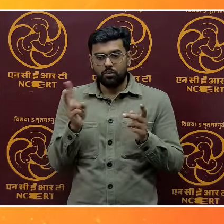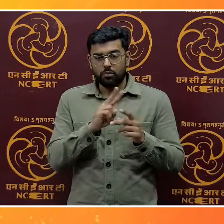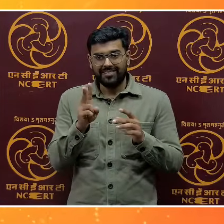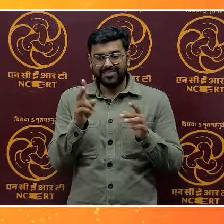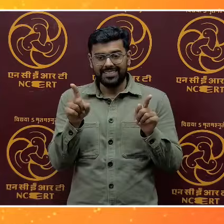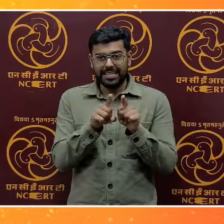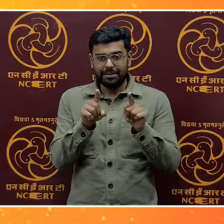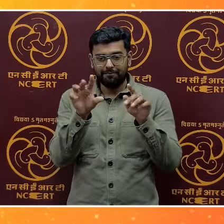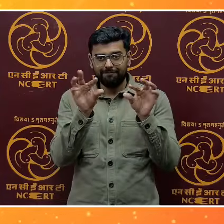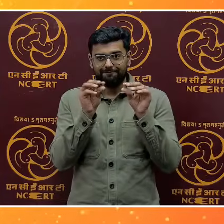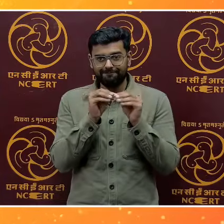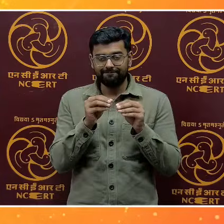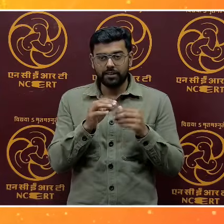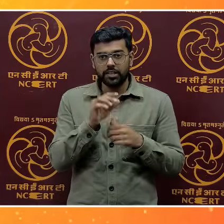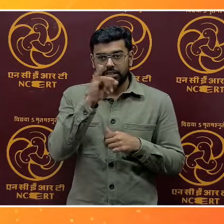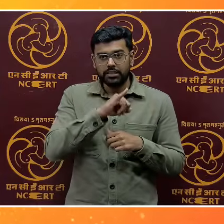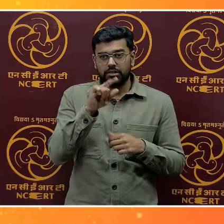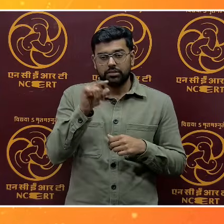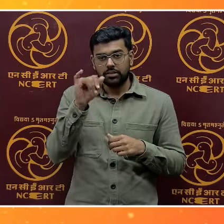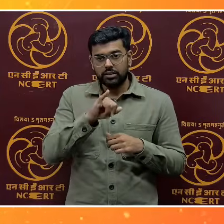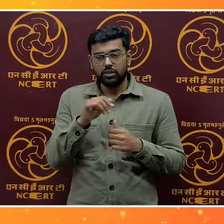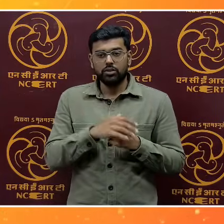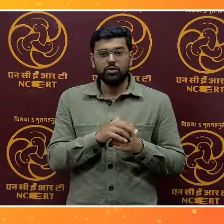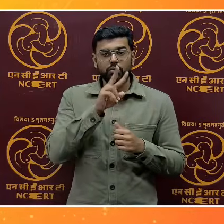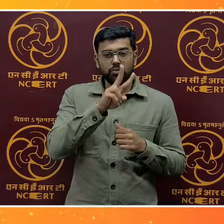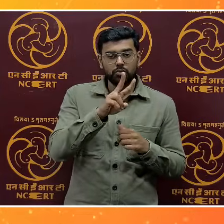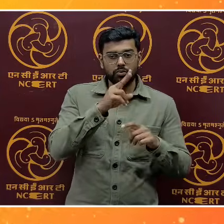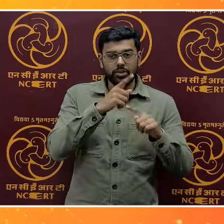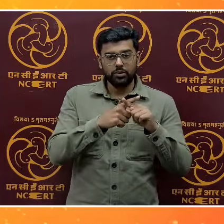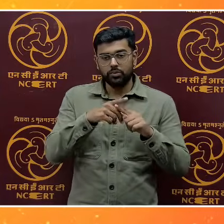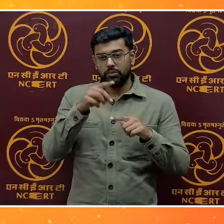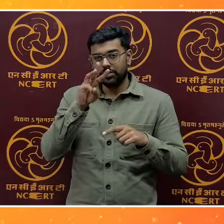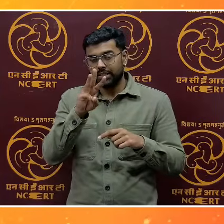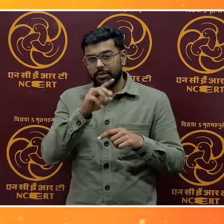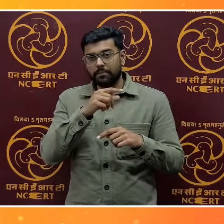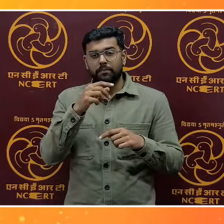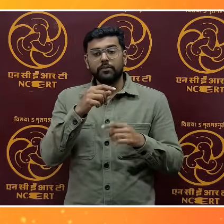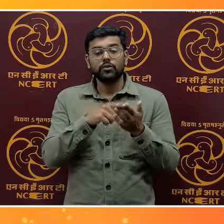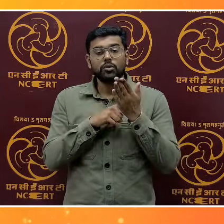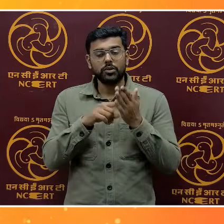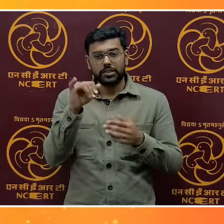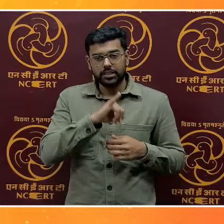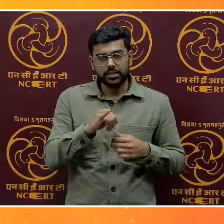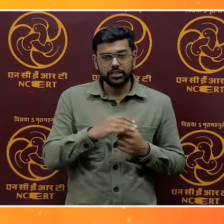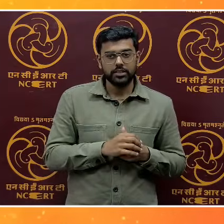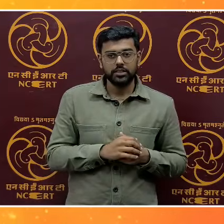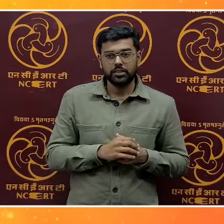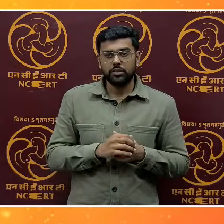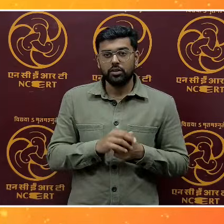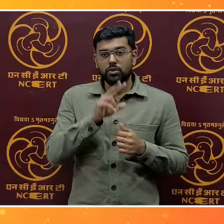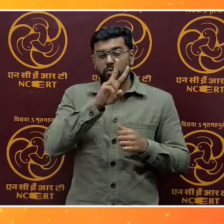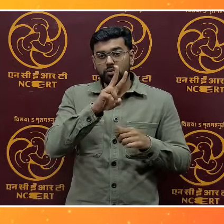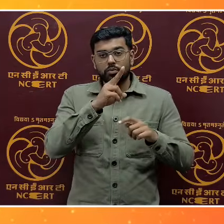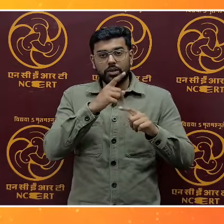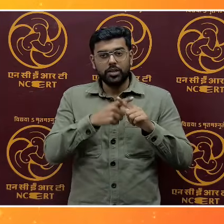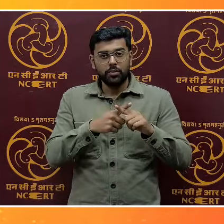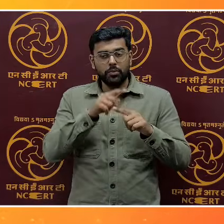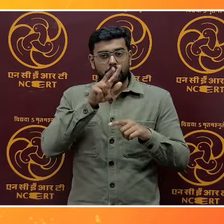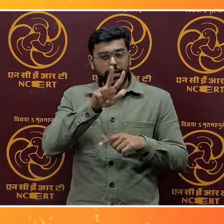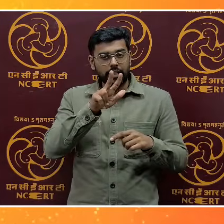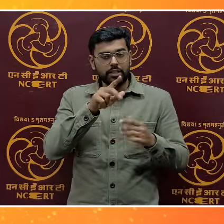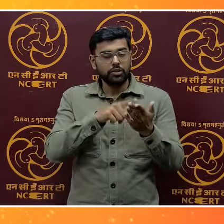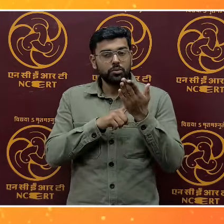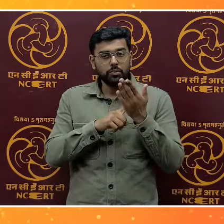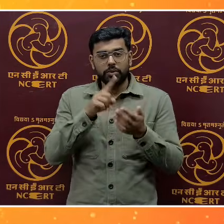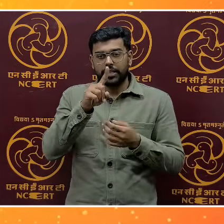divide 616, 2 3s are 6, 1 will not go 0, and 2 8s are 16. Again with